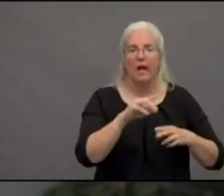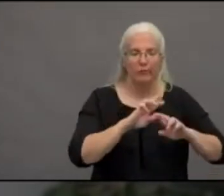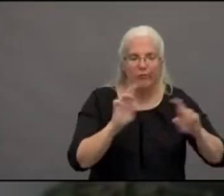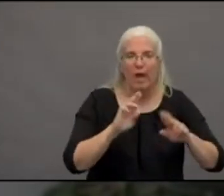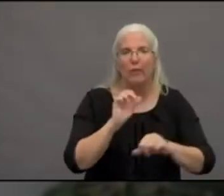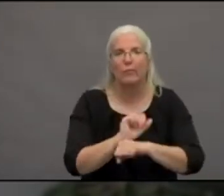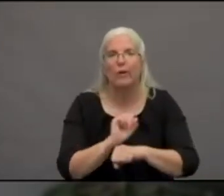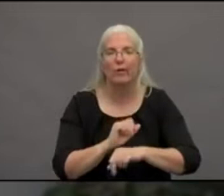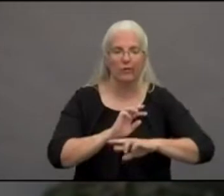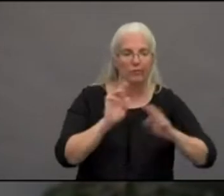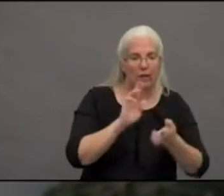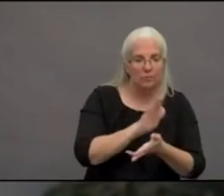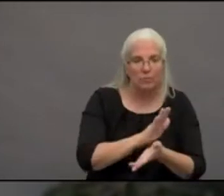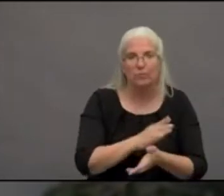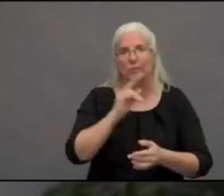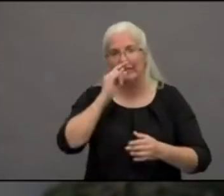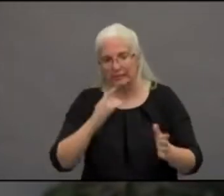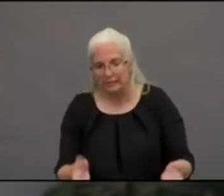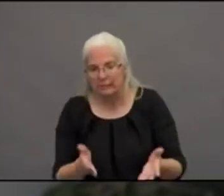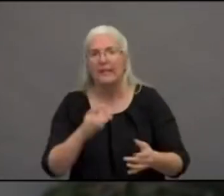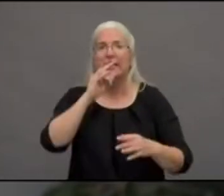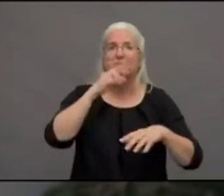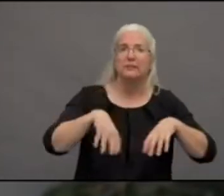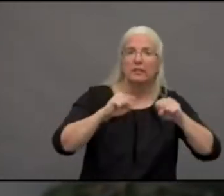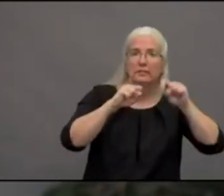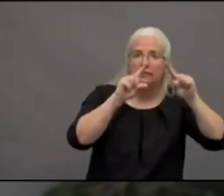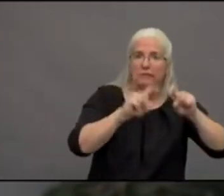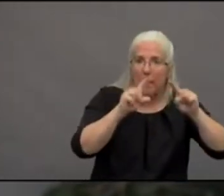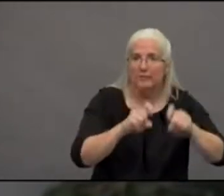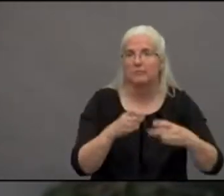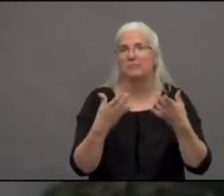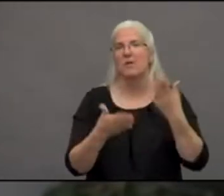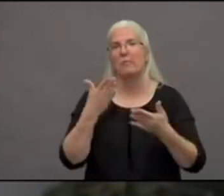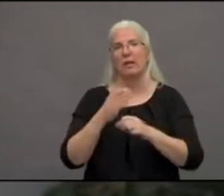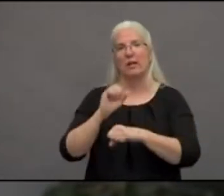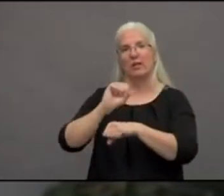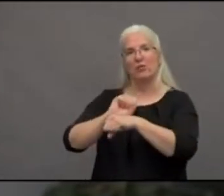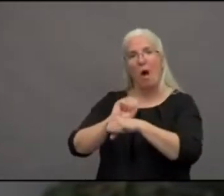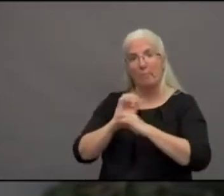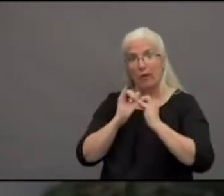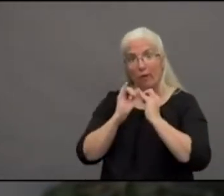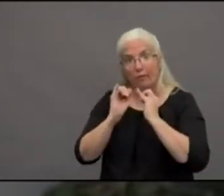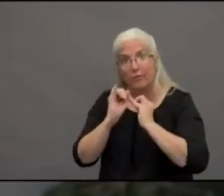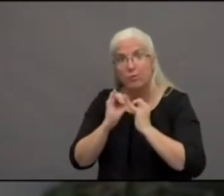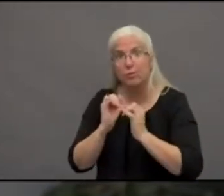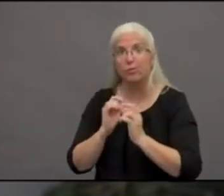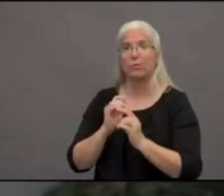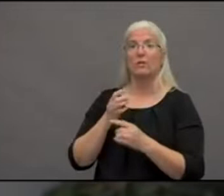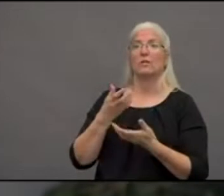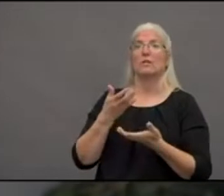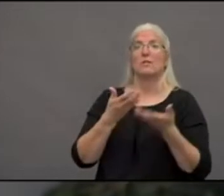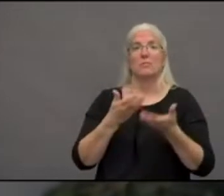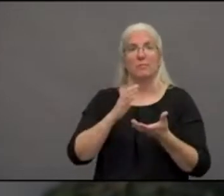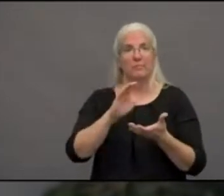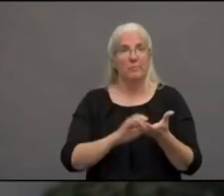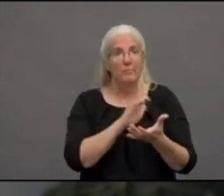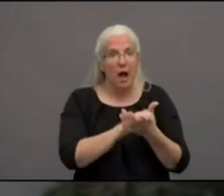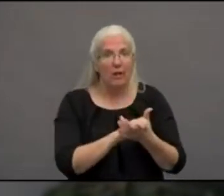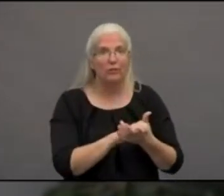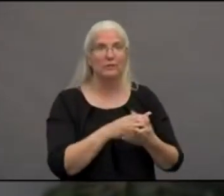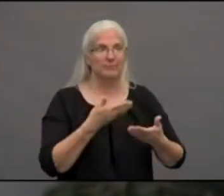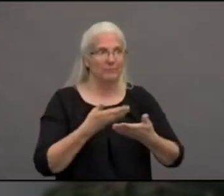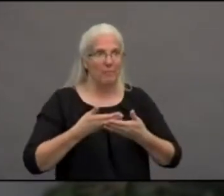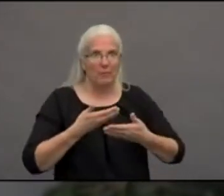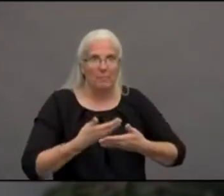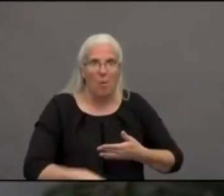kids taking a test, maybe facing a job interview, but also good things like getting married, having a baby. We're not going to amusement